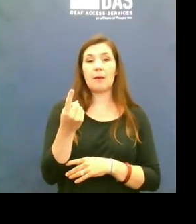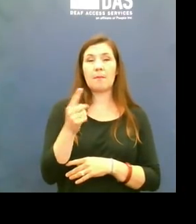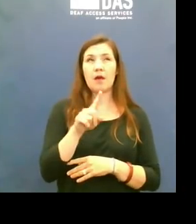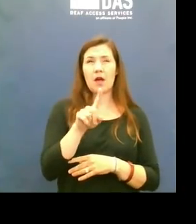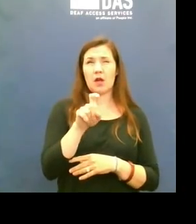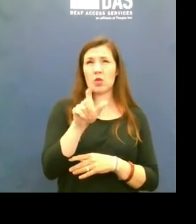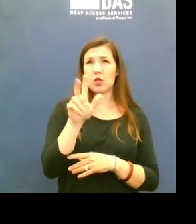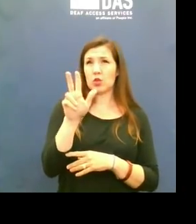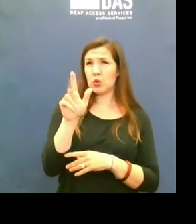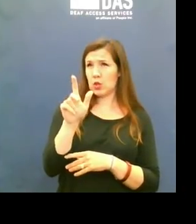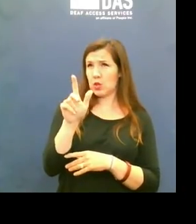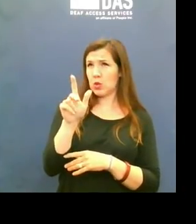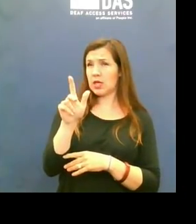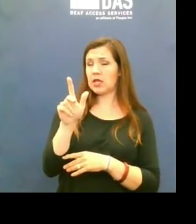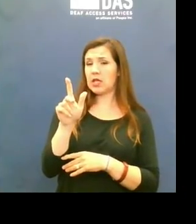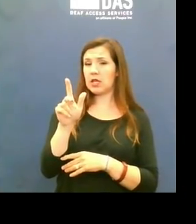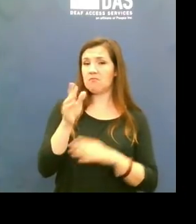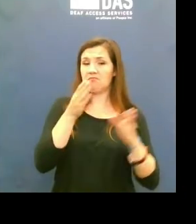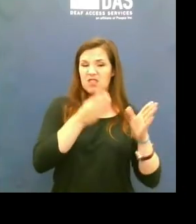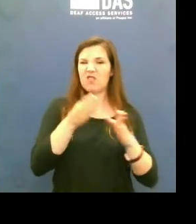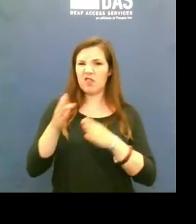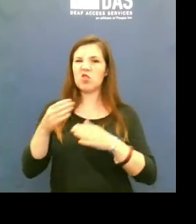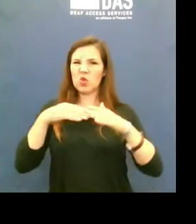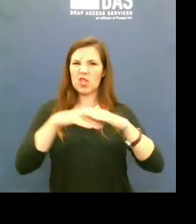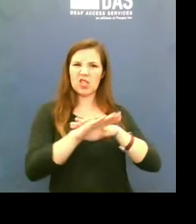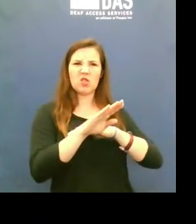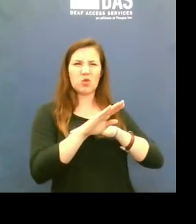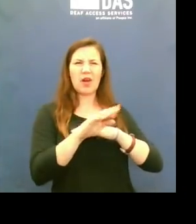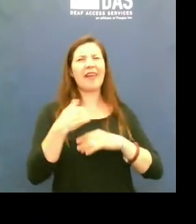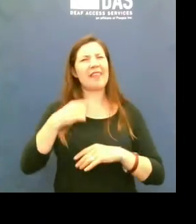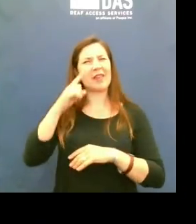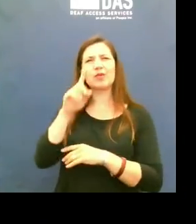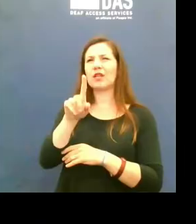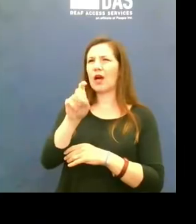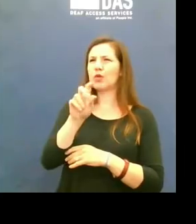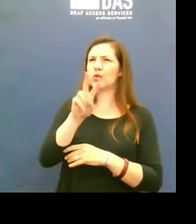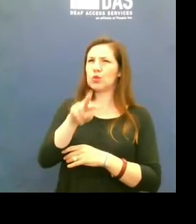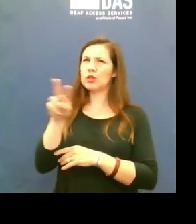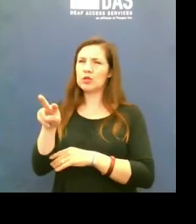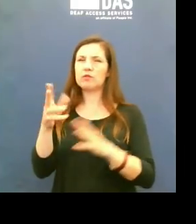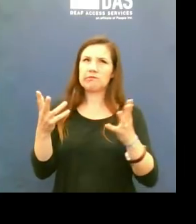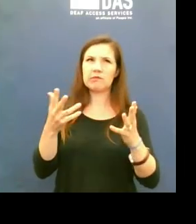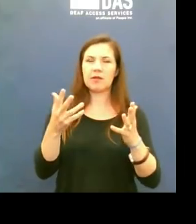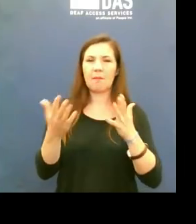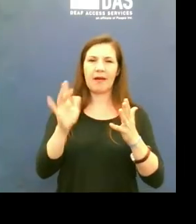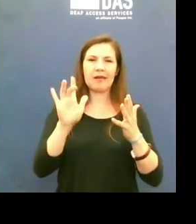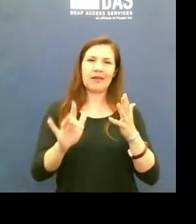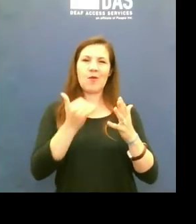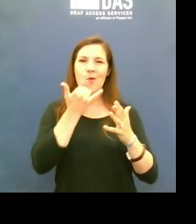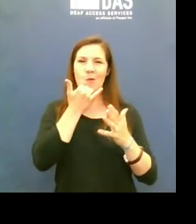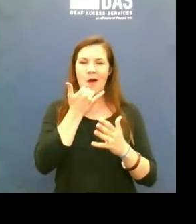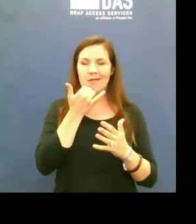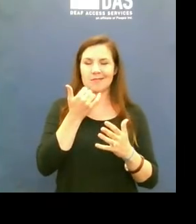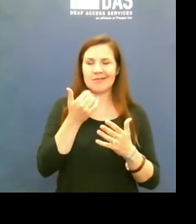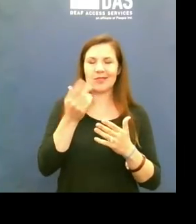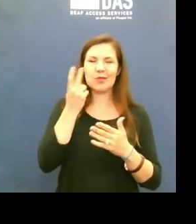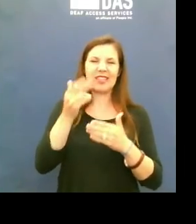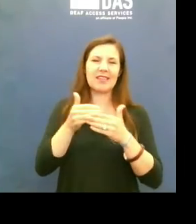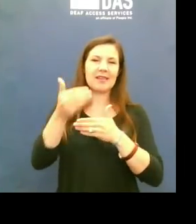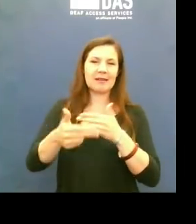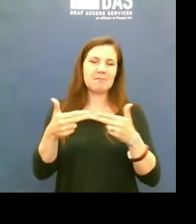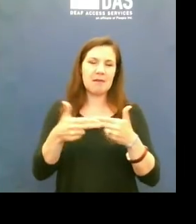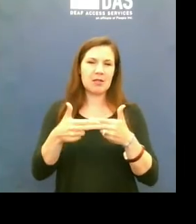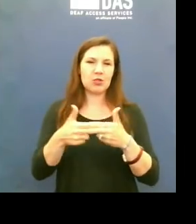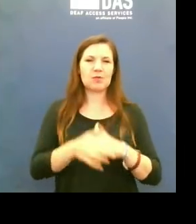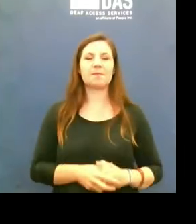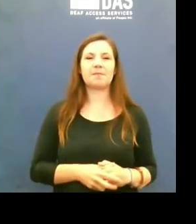123 individuals admitted to Erie County hospitals. I think that actually should be 122. It might have hit the wrong button. We'll see that on the next page, and we'll